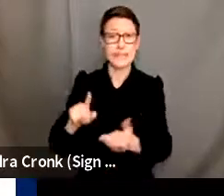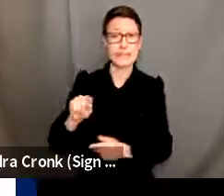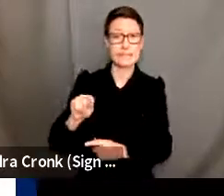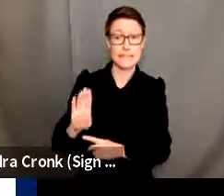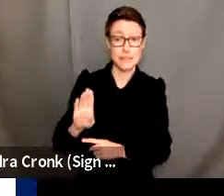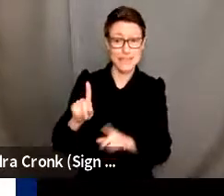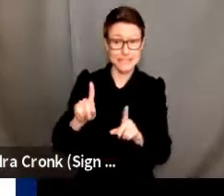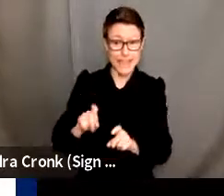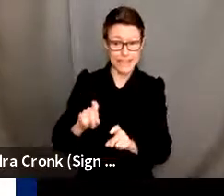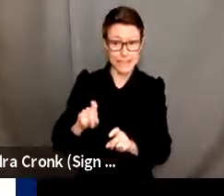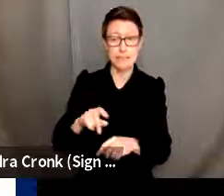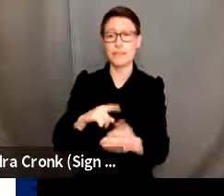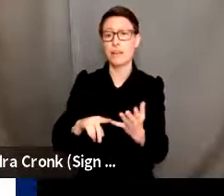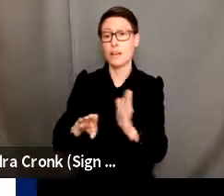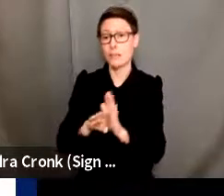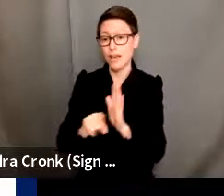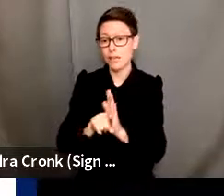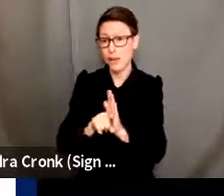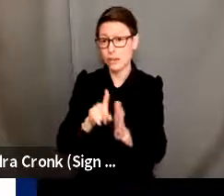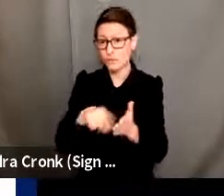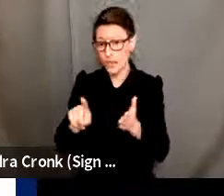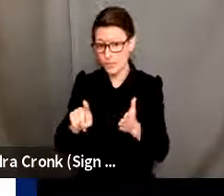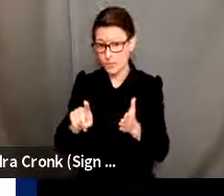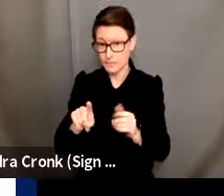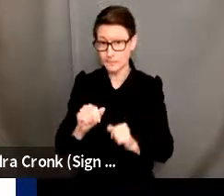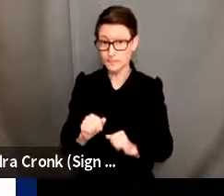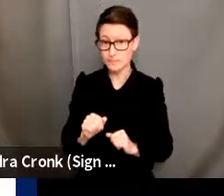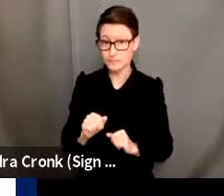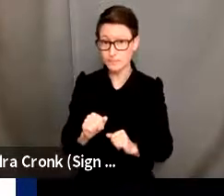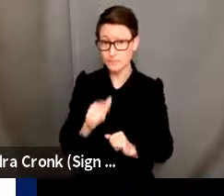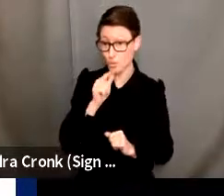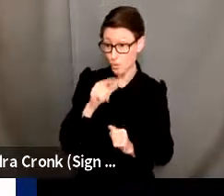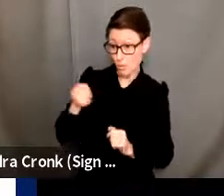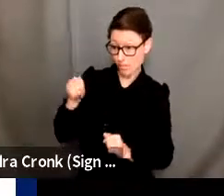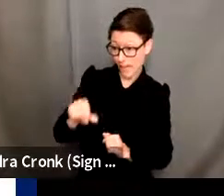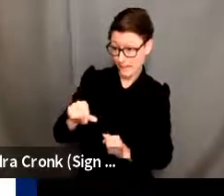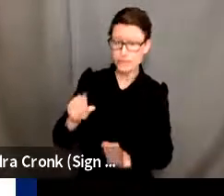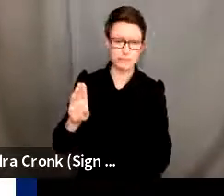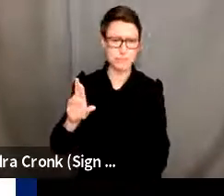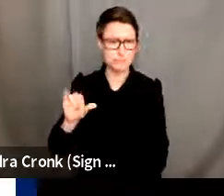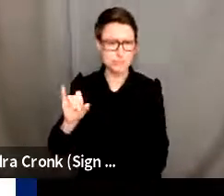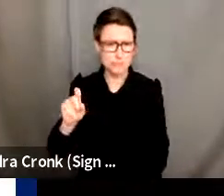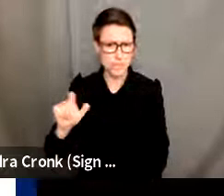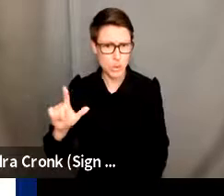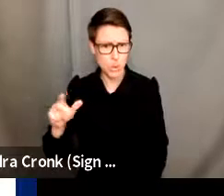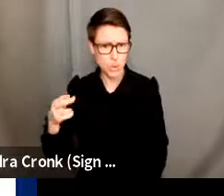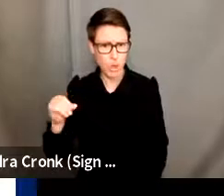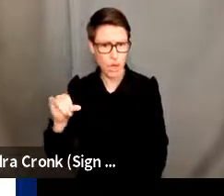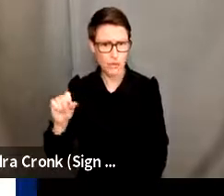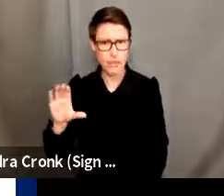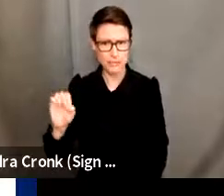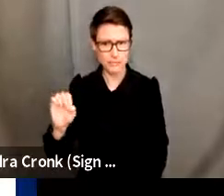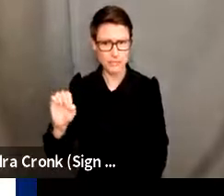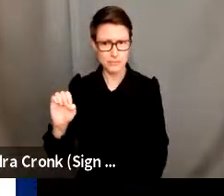background check. These will be paid for through Bristol Hospice and are done at an